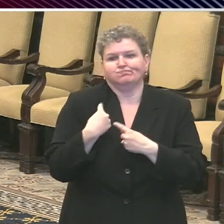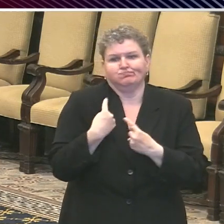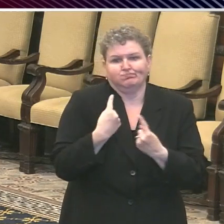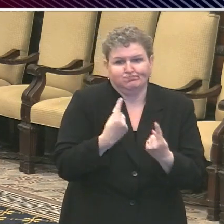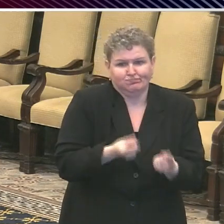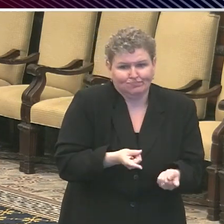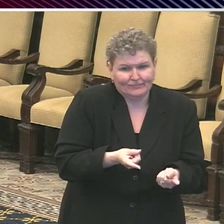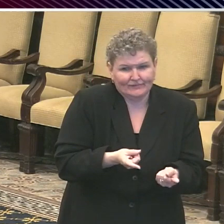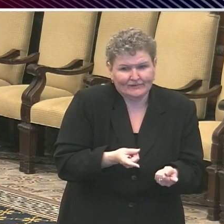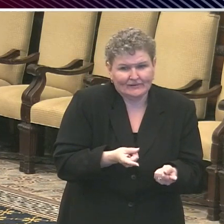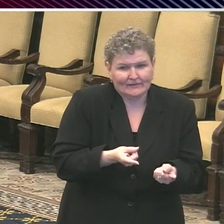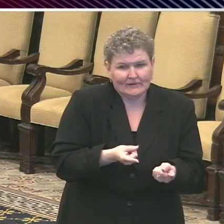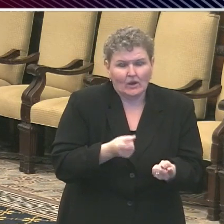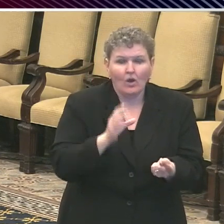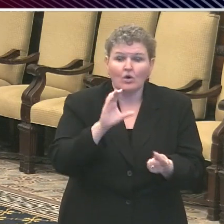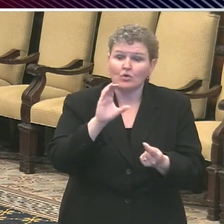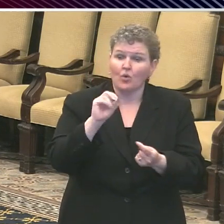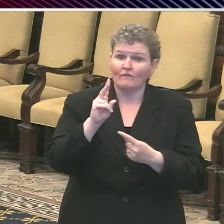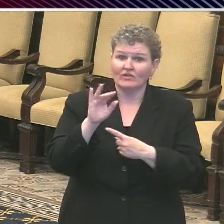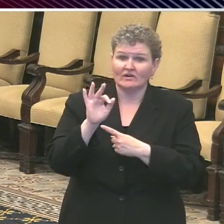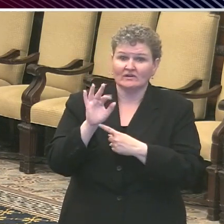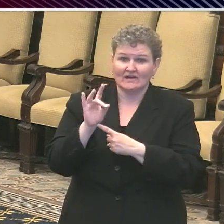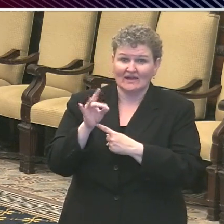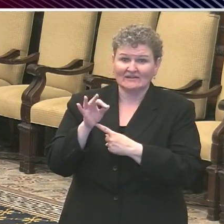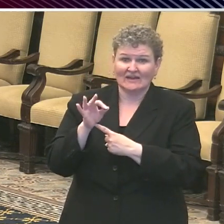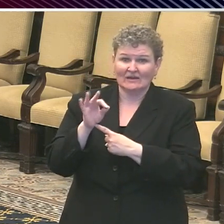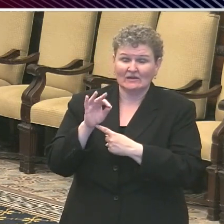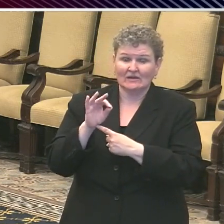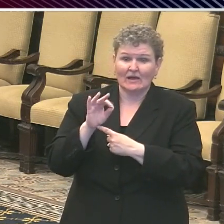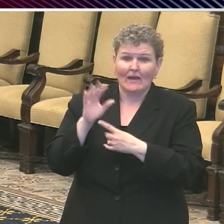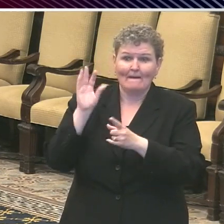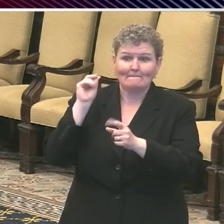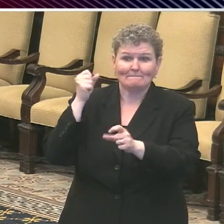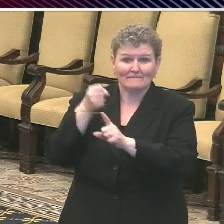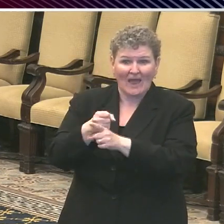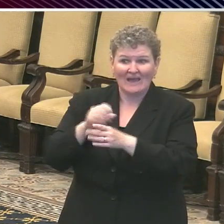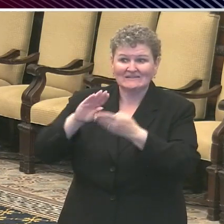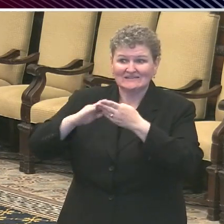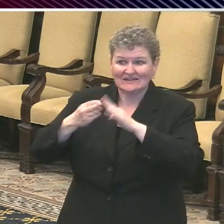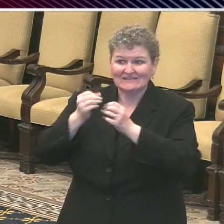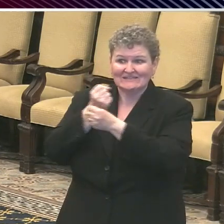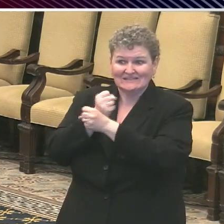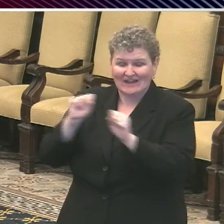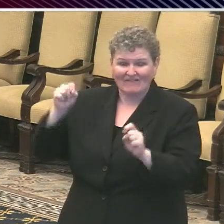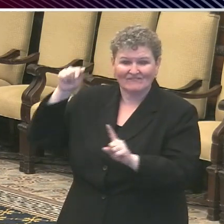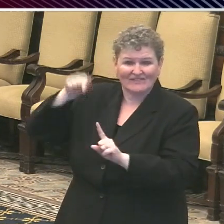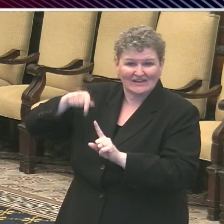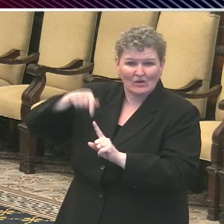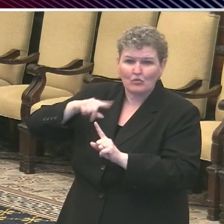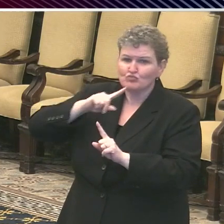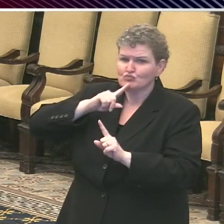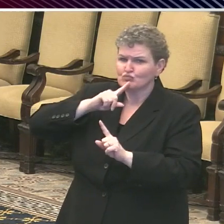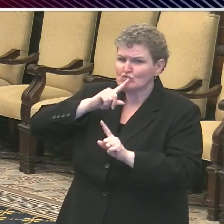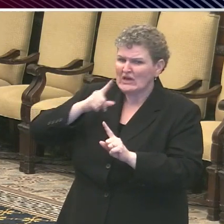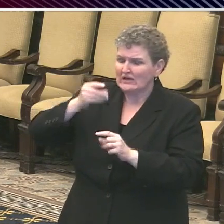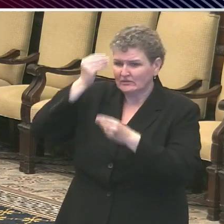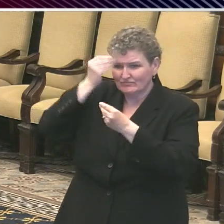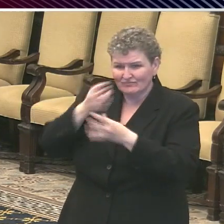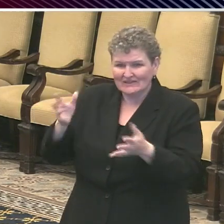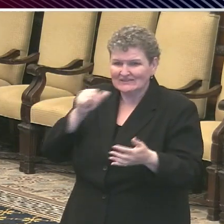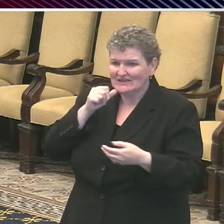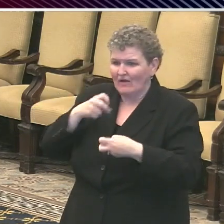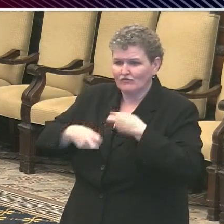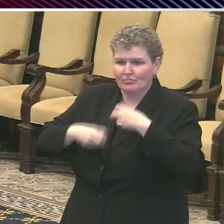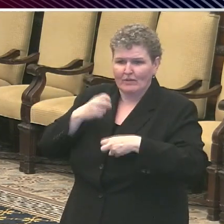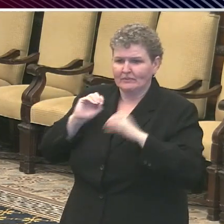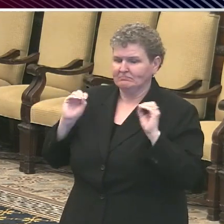COVID infections impacted city services or public safety, we would say so. That's not the case here. That's not the issue